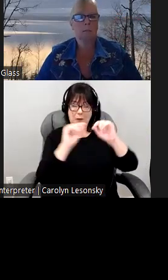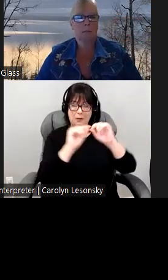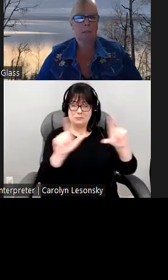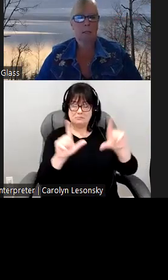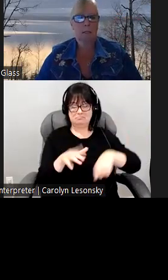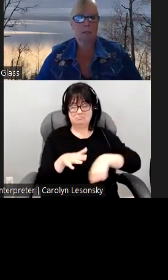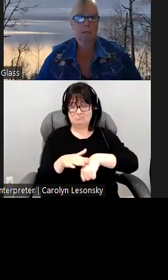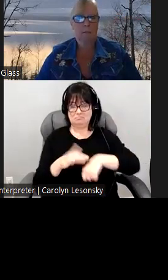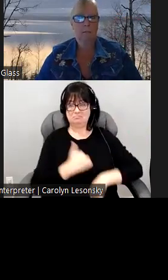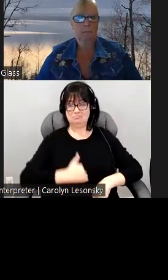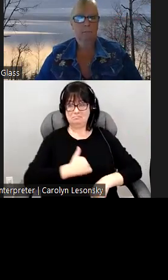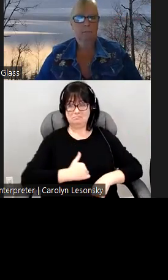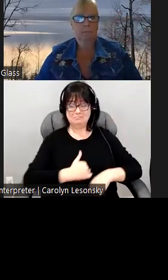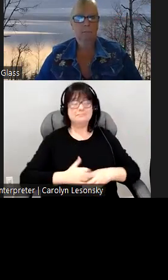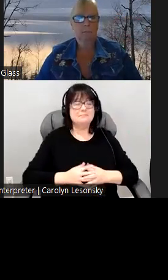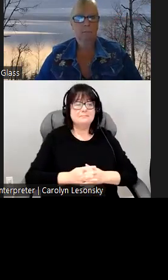small. On the next slide.